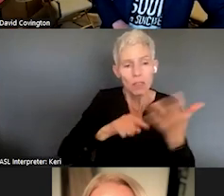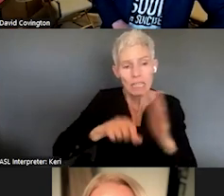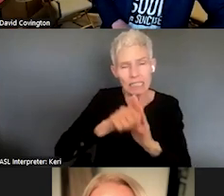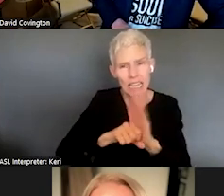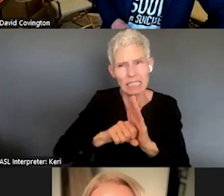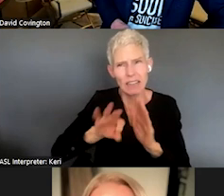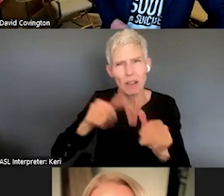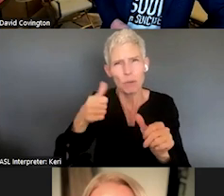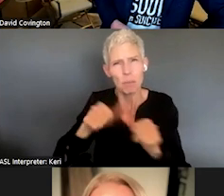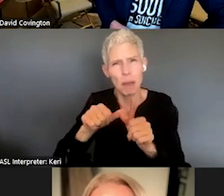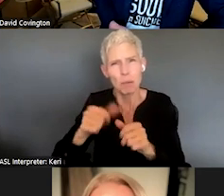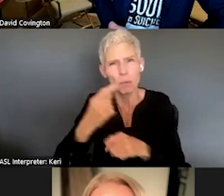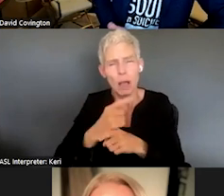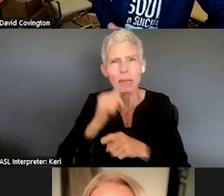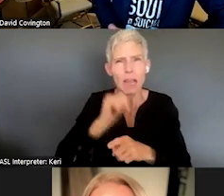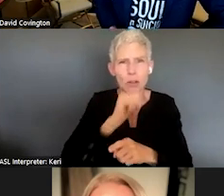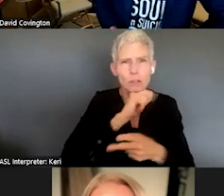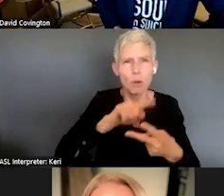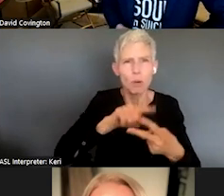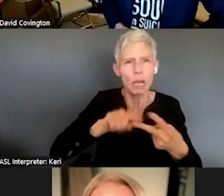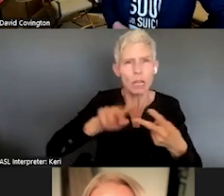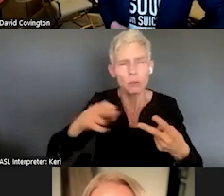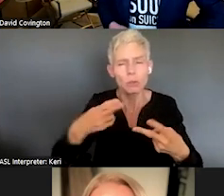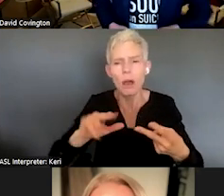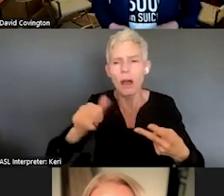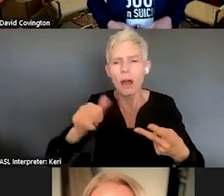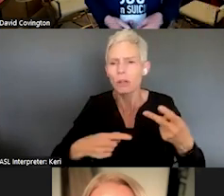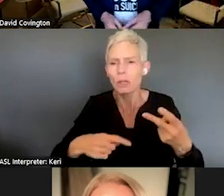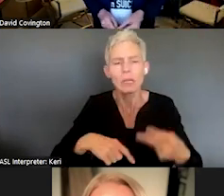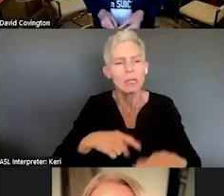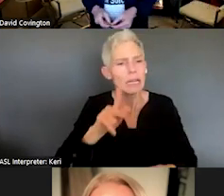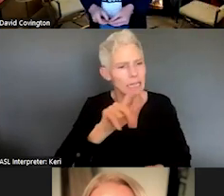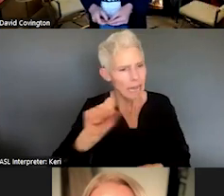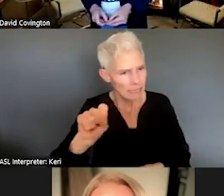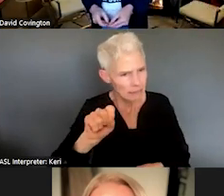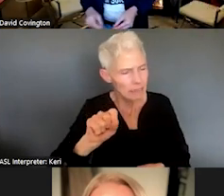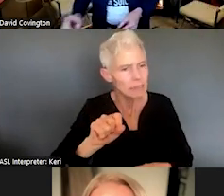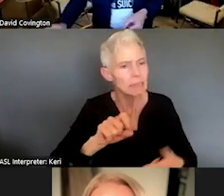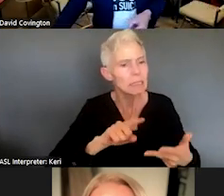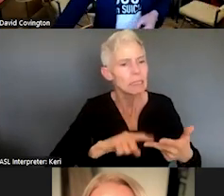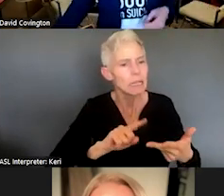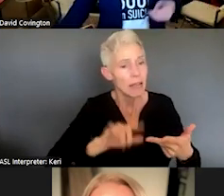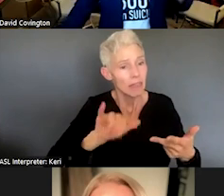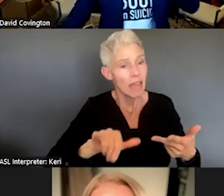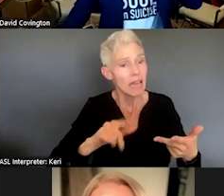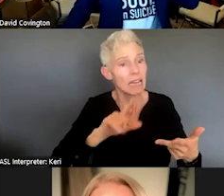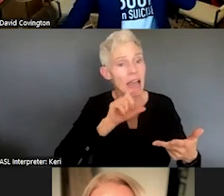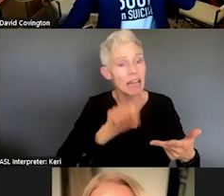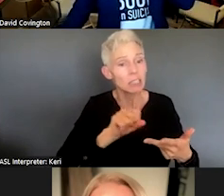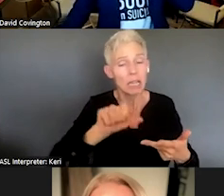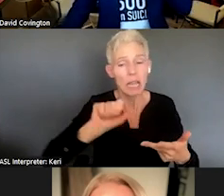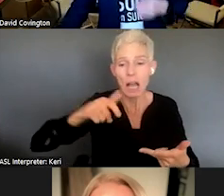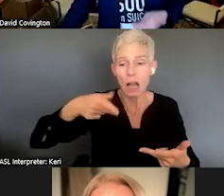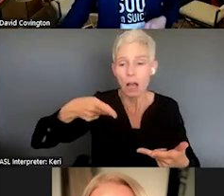Stephanie, it was Arizona, Utah. What were the other ones? Yeah, Kansas, though that appropriation